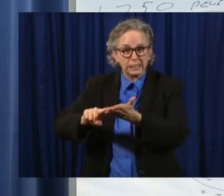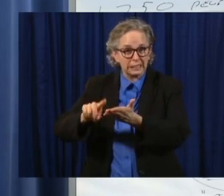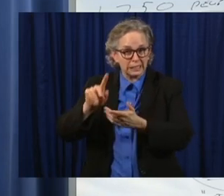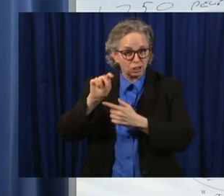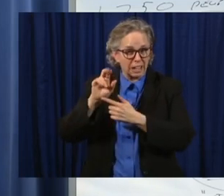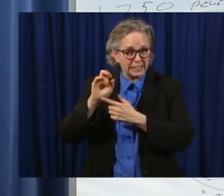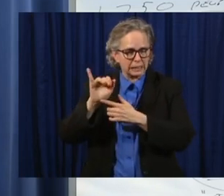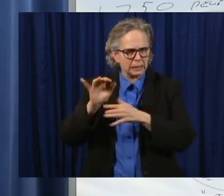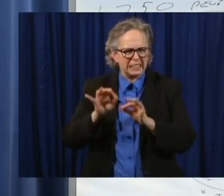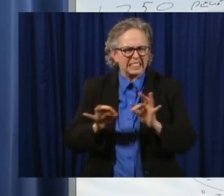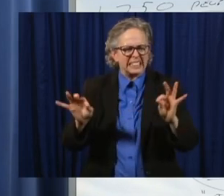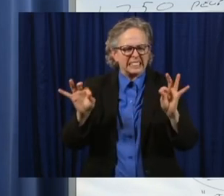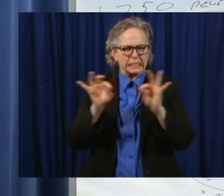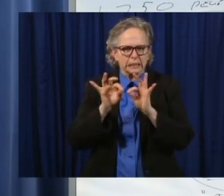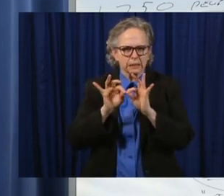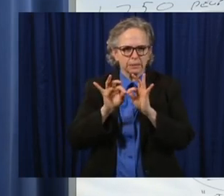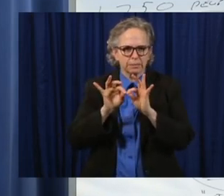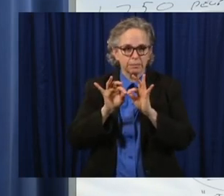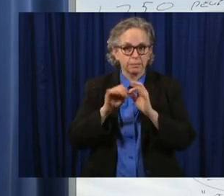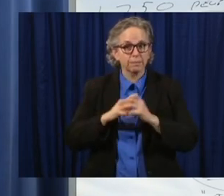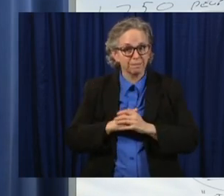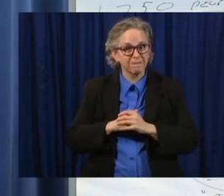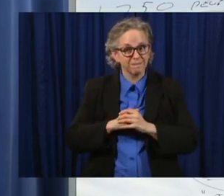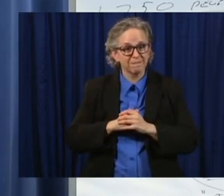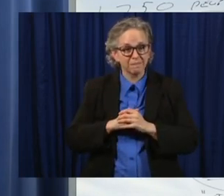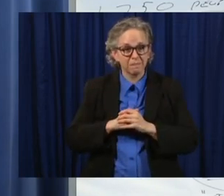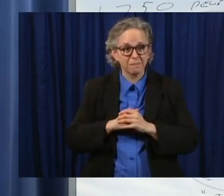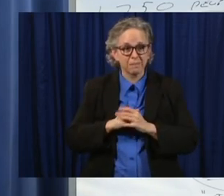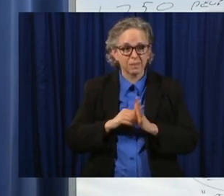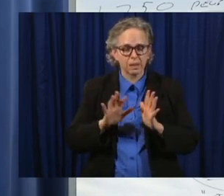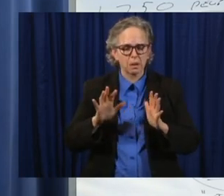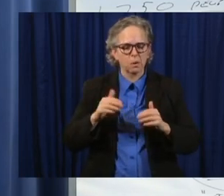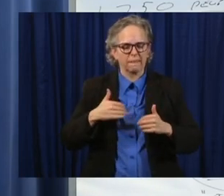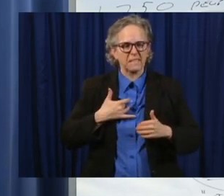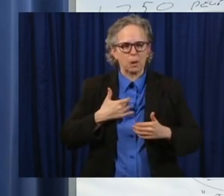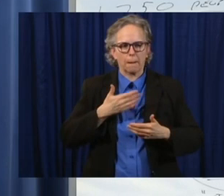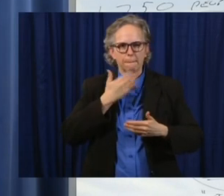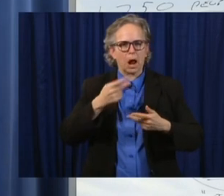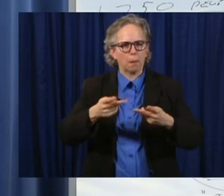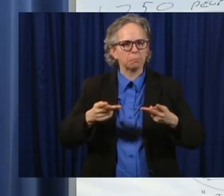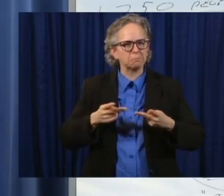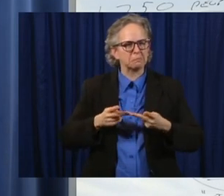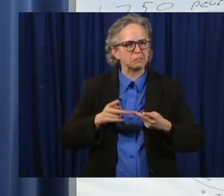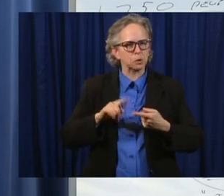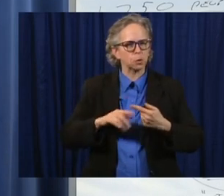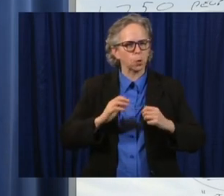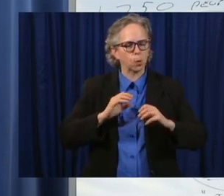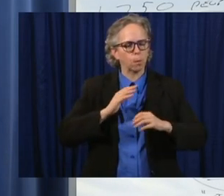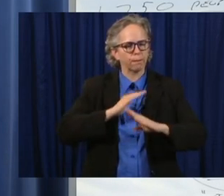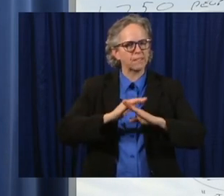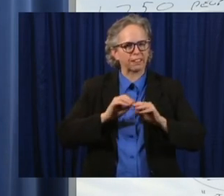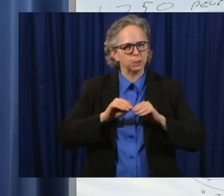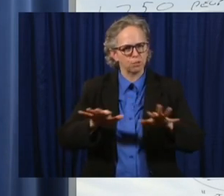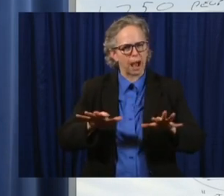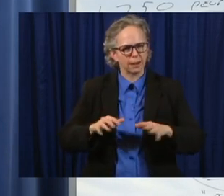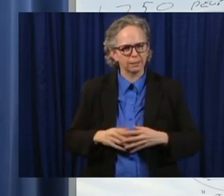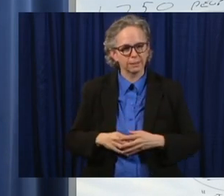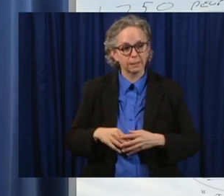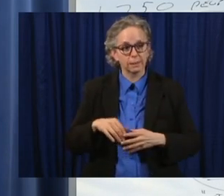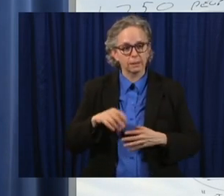it's important. It puts us in a better position. It can slow the spread down. It can isolate this